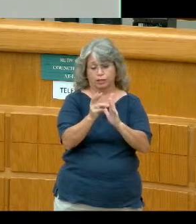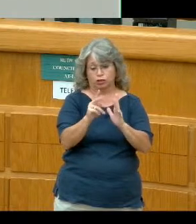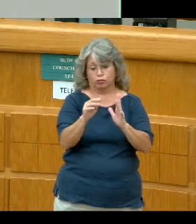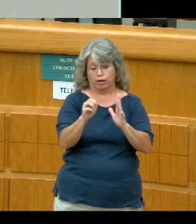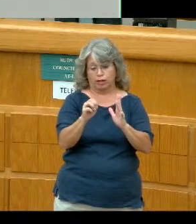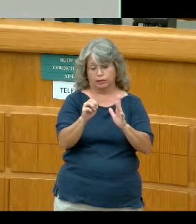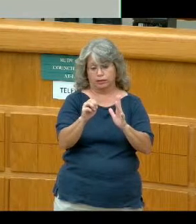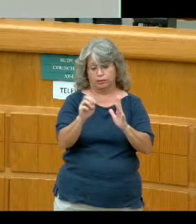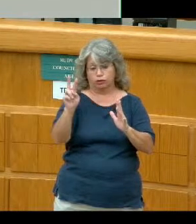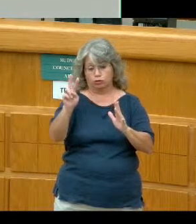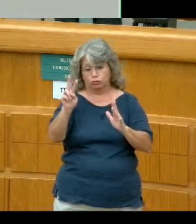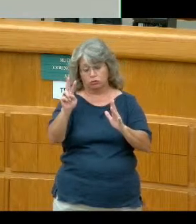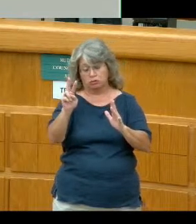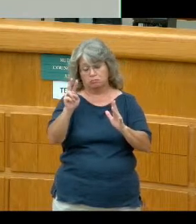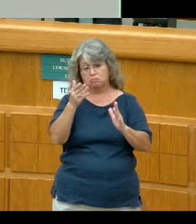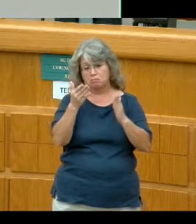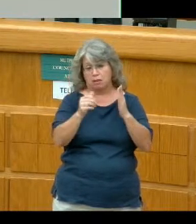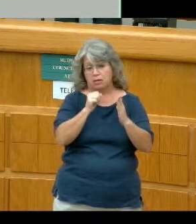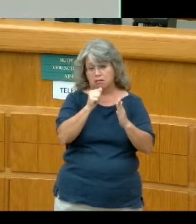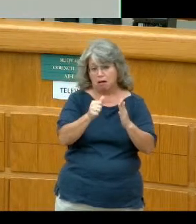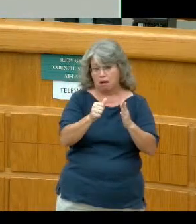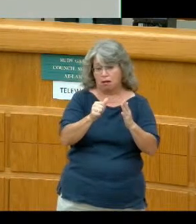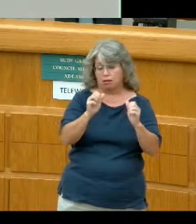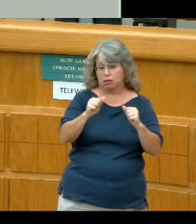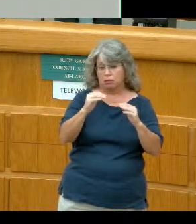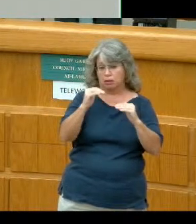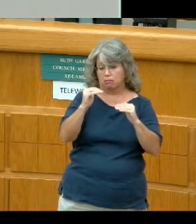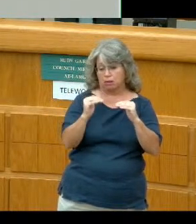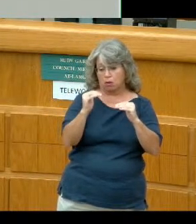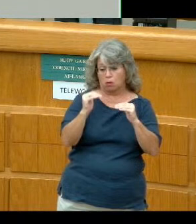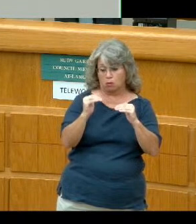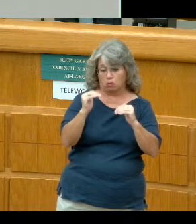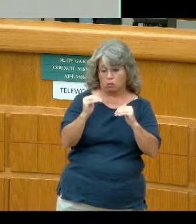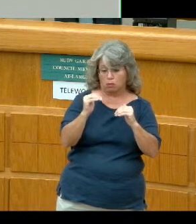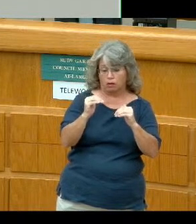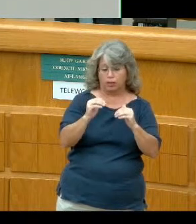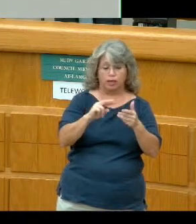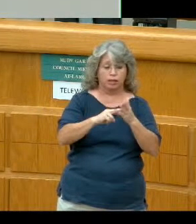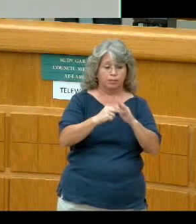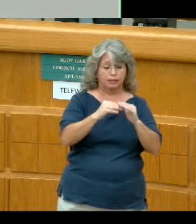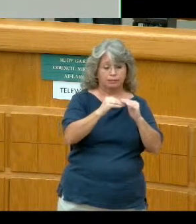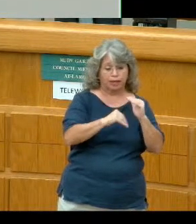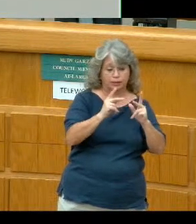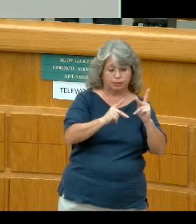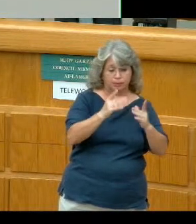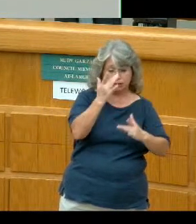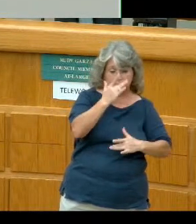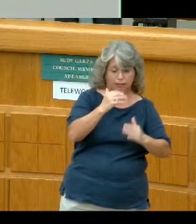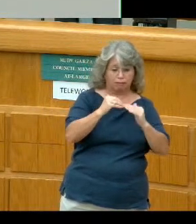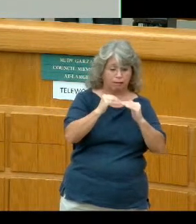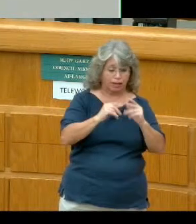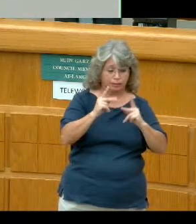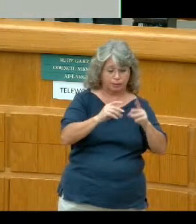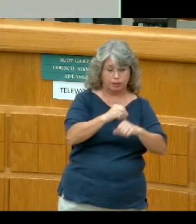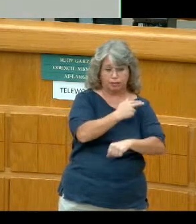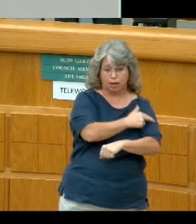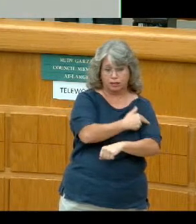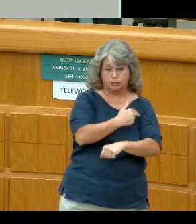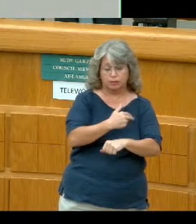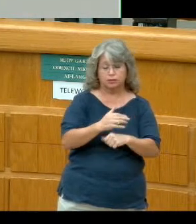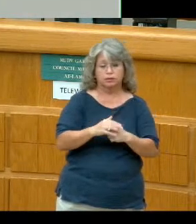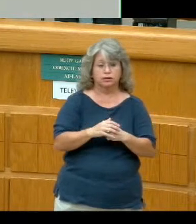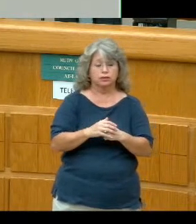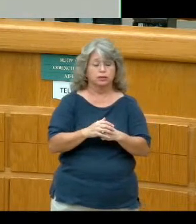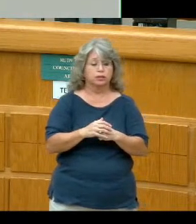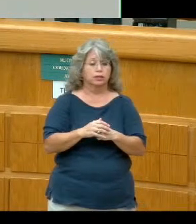not necessarily. It could be lower, and then there'd be less people that got sick, there'd be less people in the hospital, and it would go